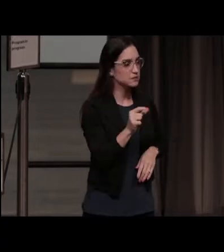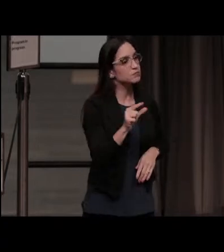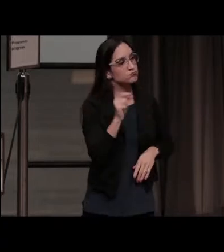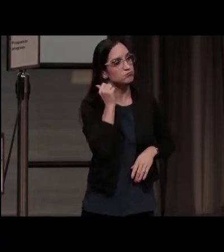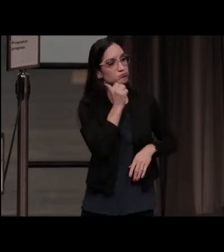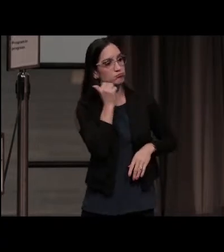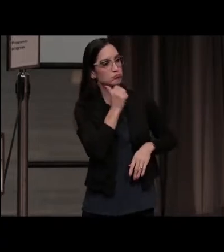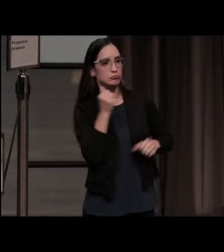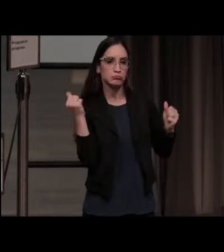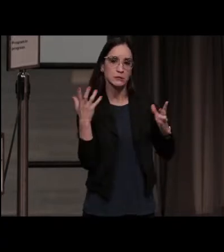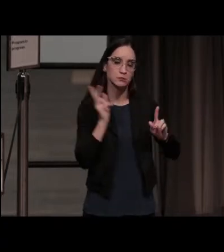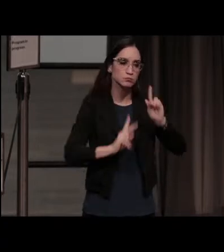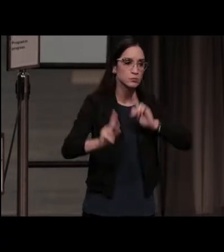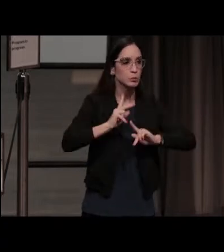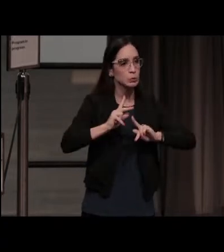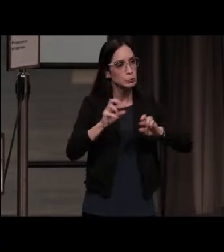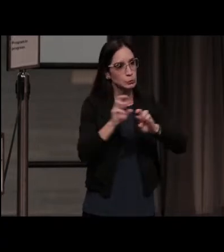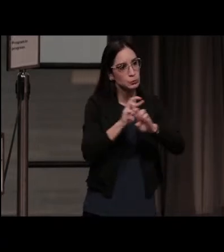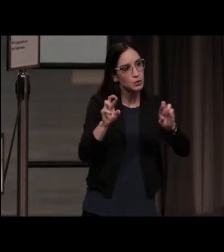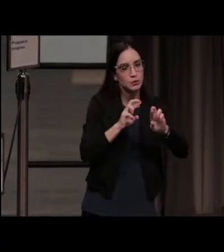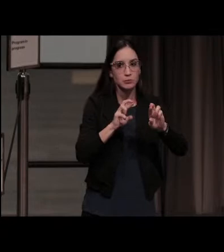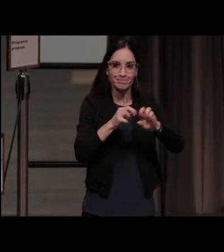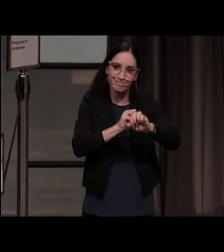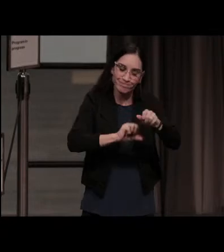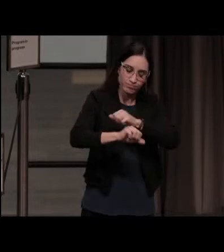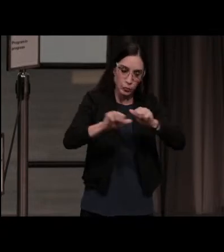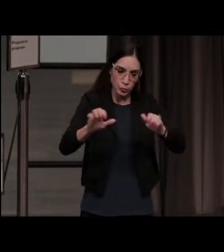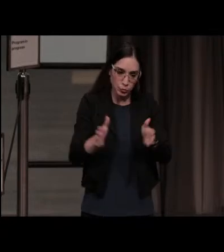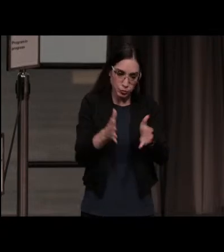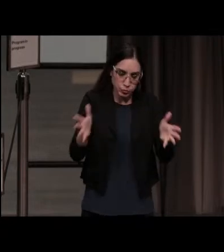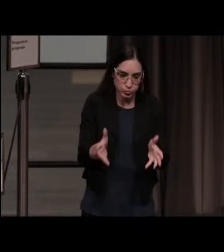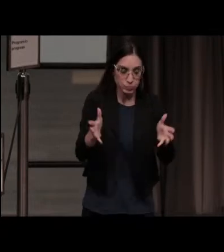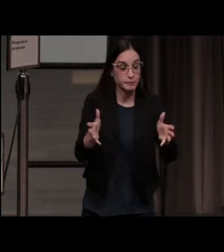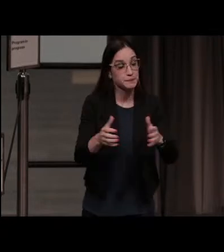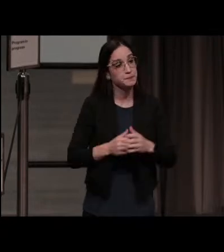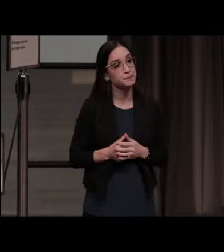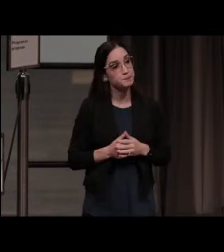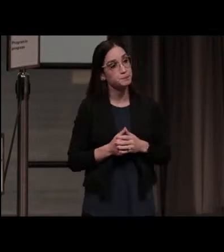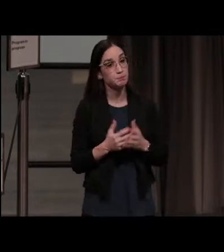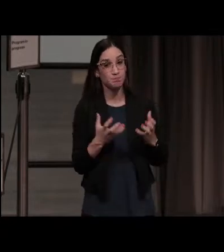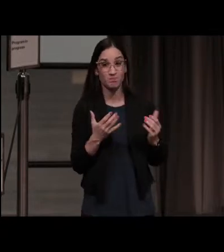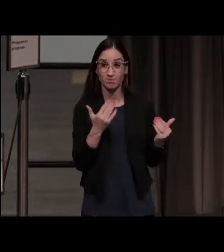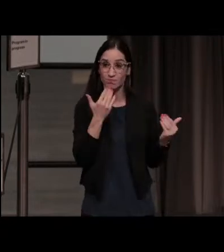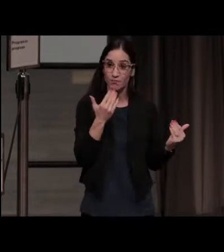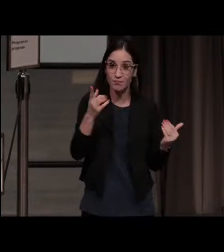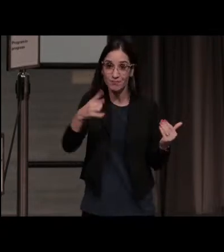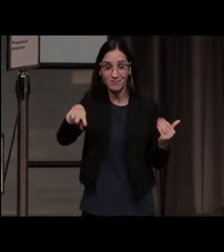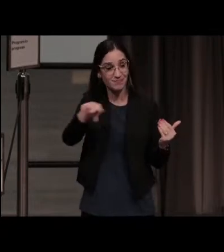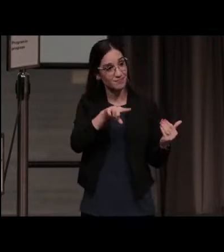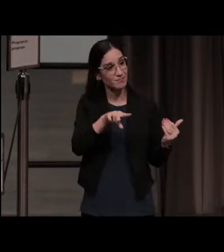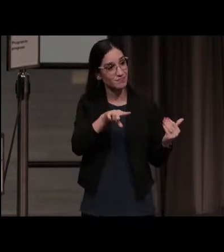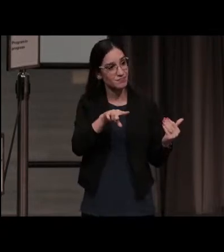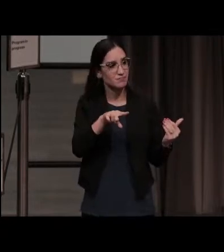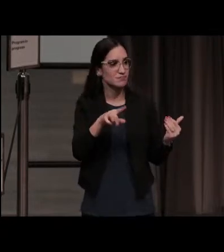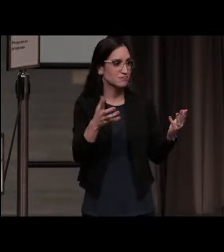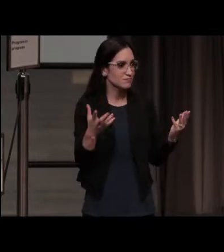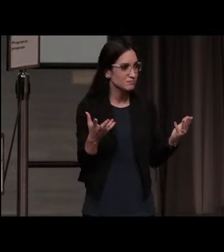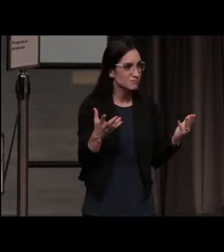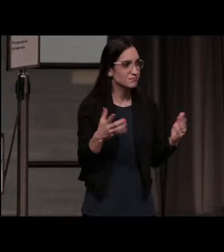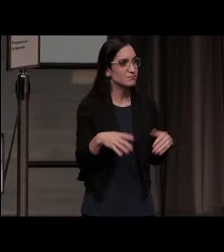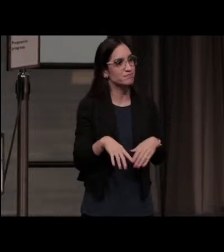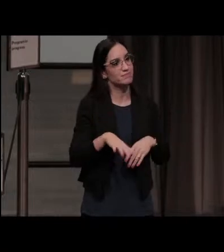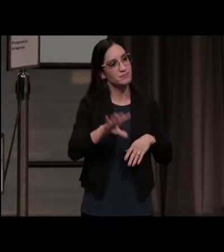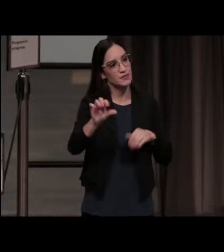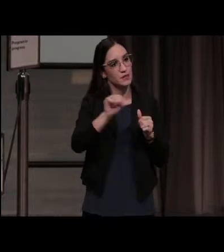takes a lot of people to make these programs happen. I would like to thank and acknowledge Anita Bram,